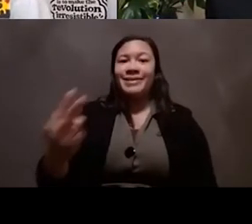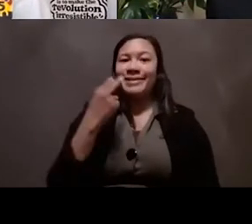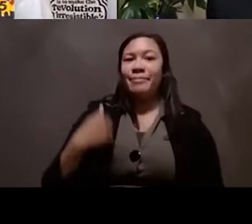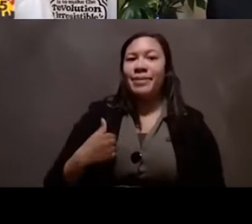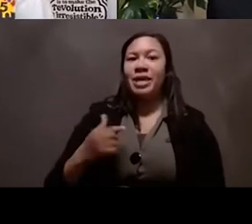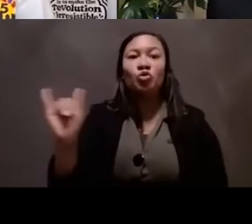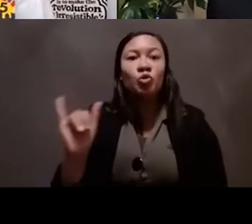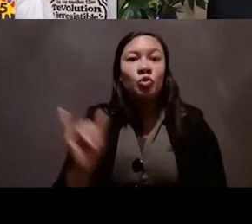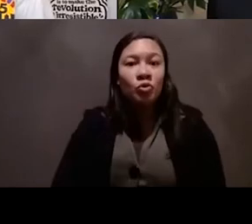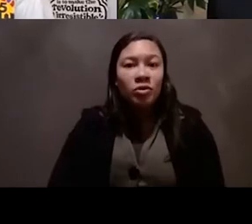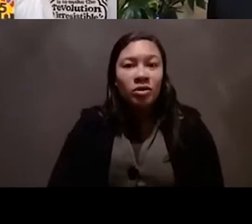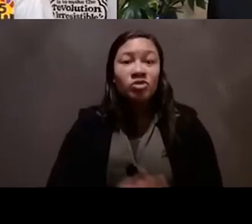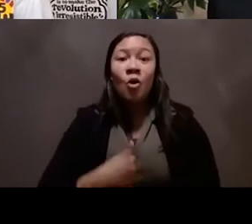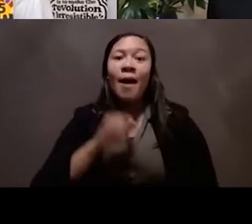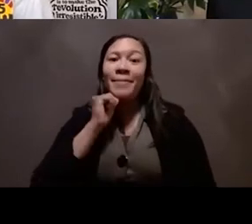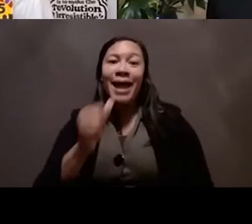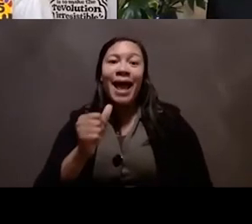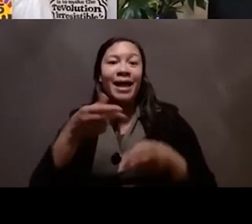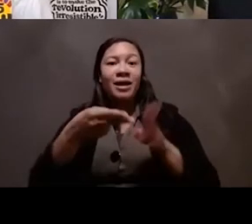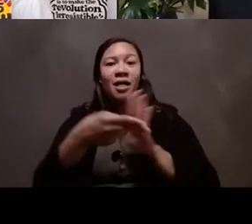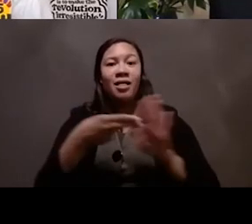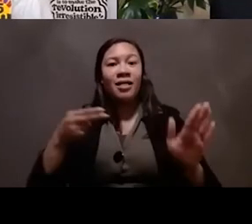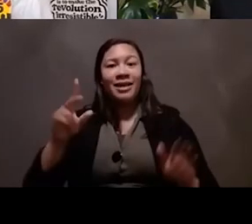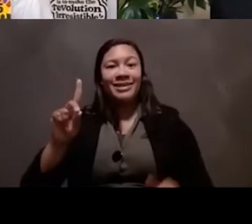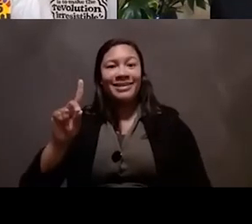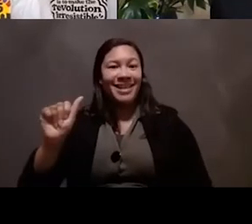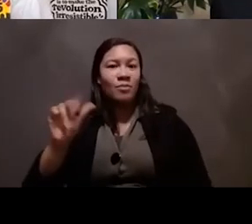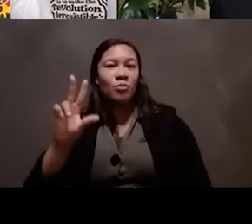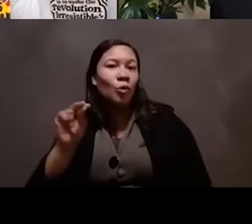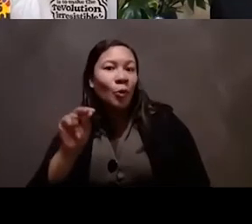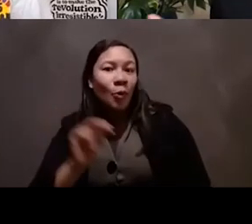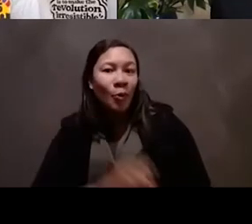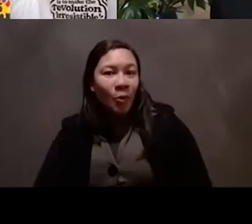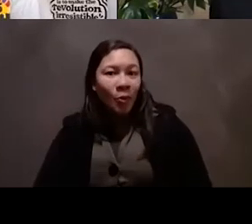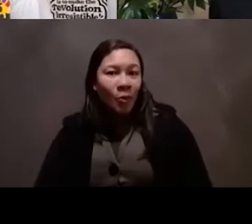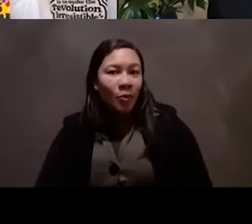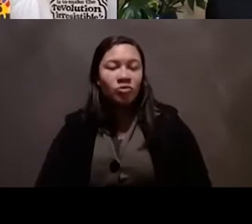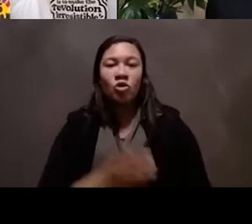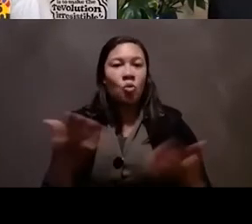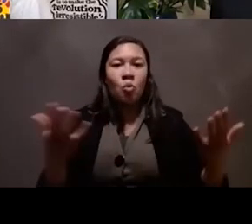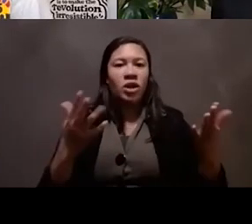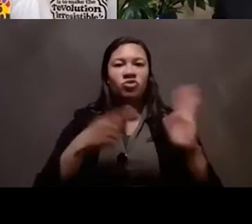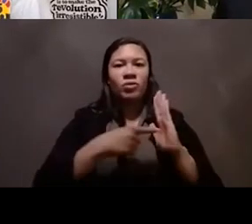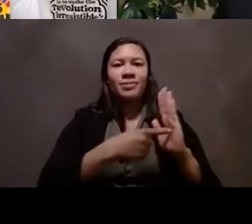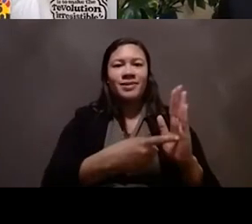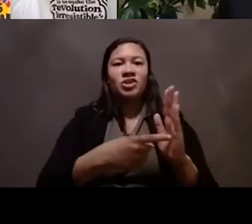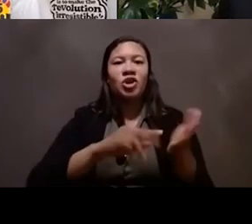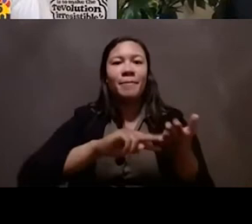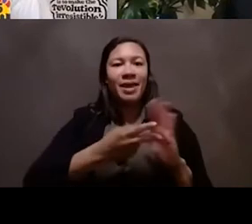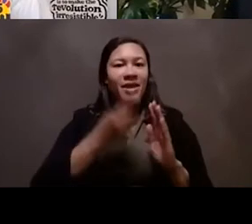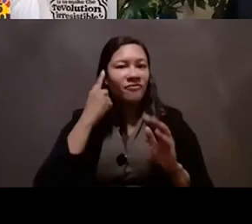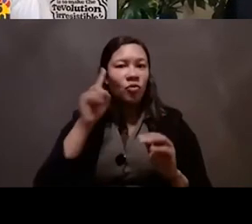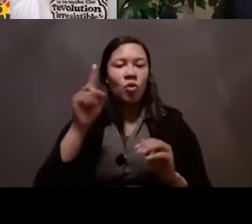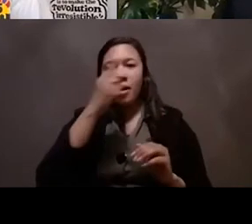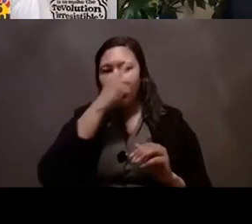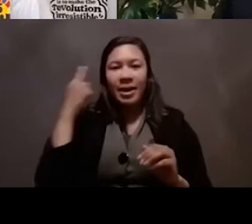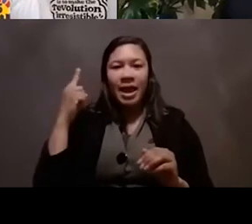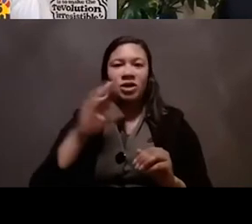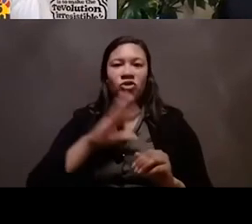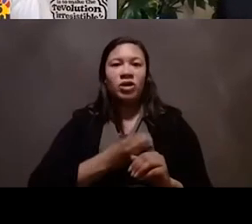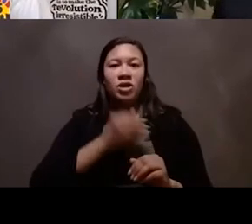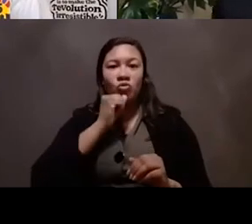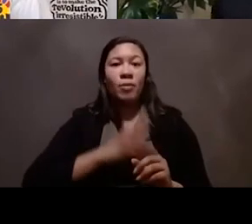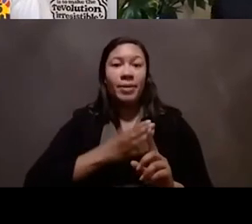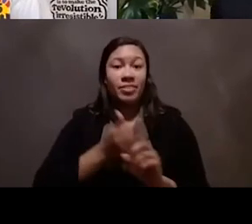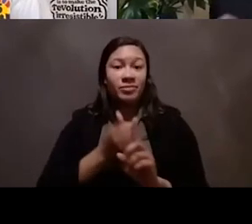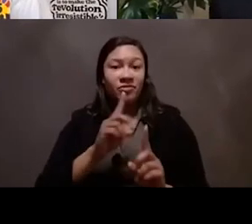considered disabled. So what does it mean for there to be representation for a Black trans woman who is disabled or a Black trans person